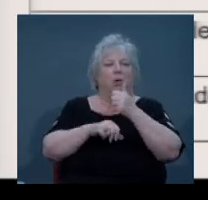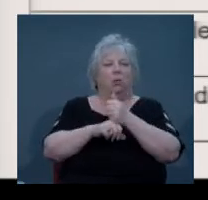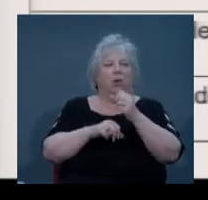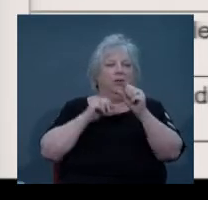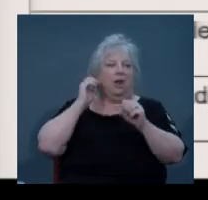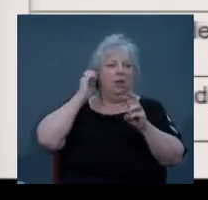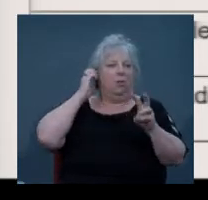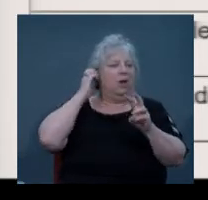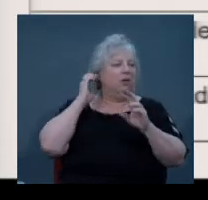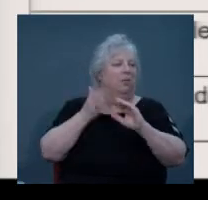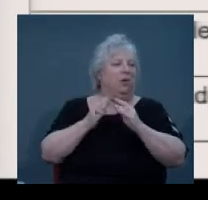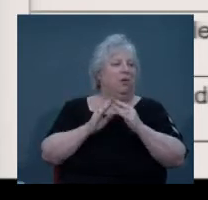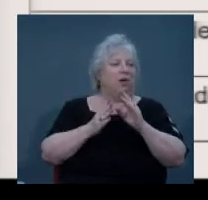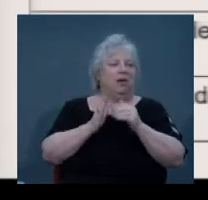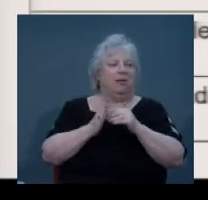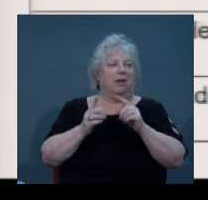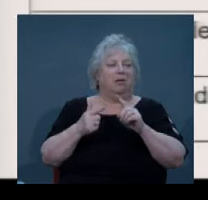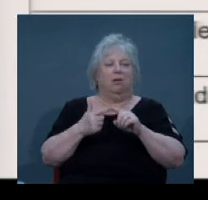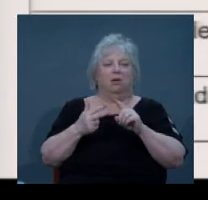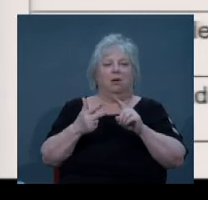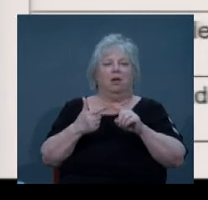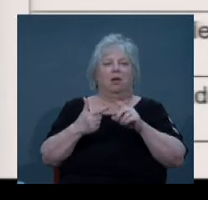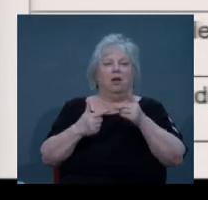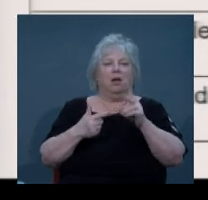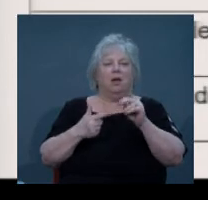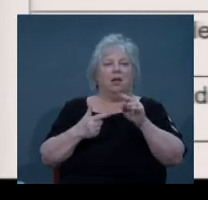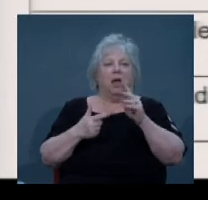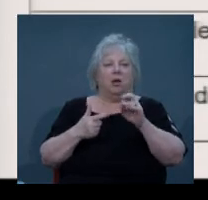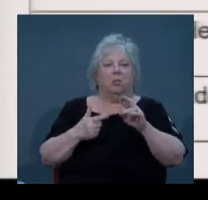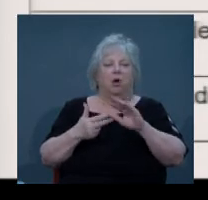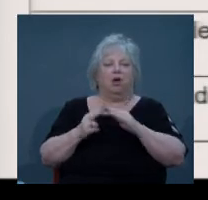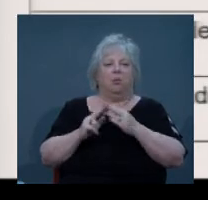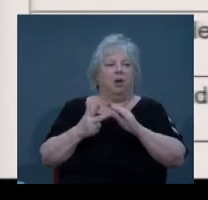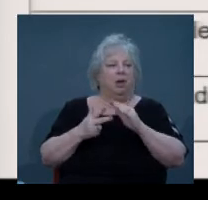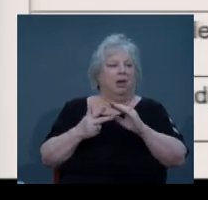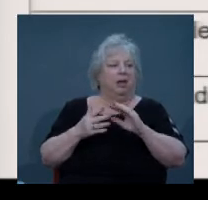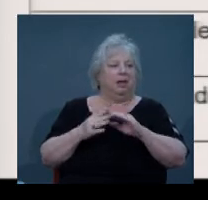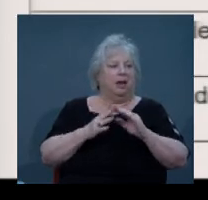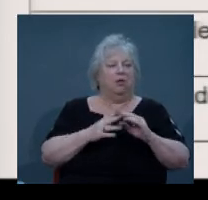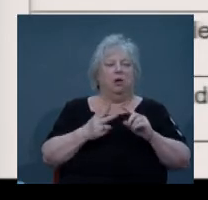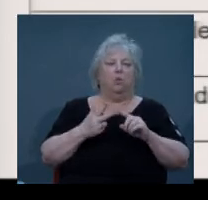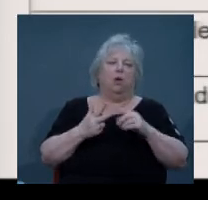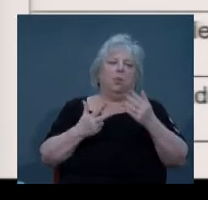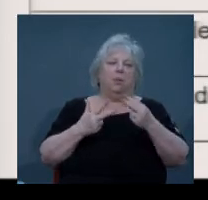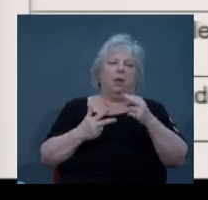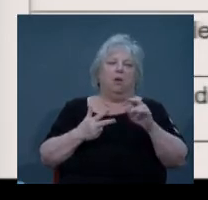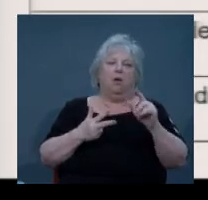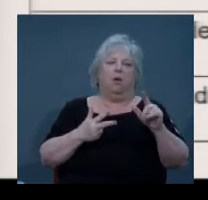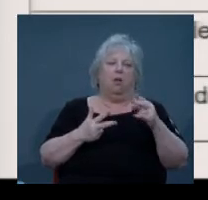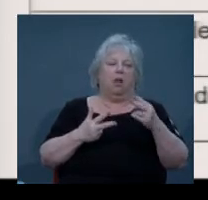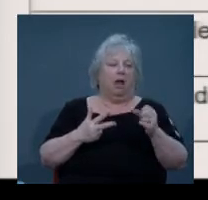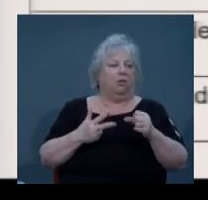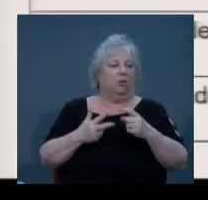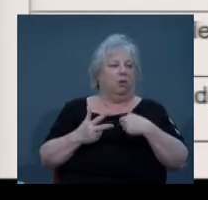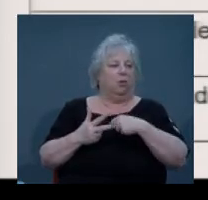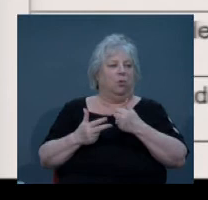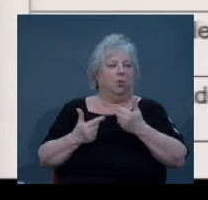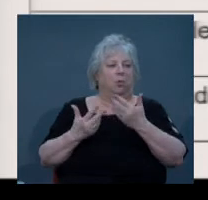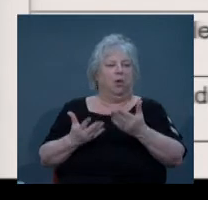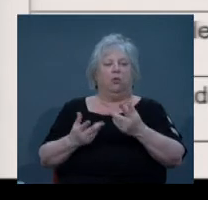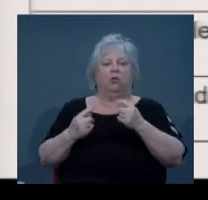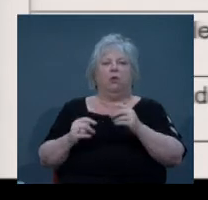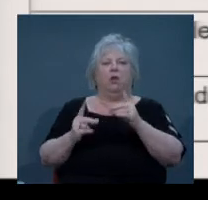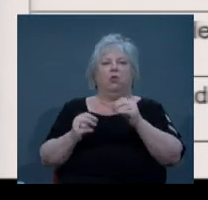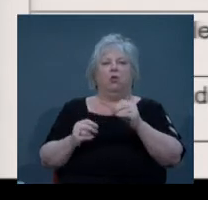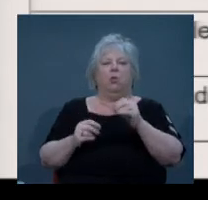Center, one at Dunbar Community Center, and one possibly at Hall High School. And then we're proposing trying to do